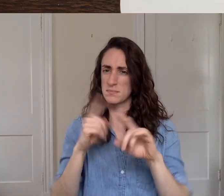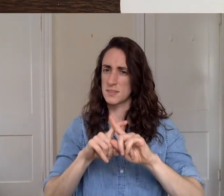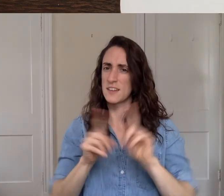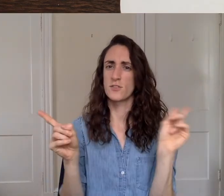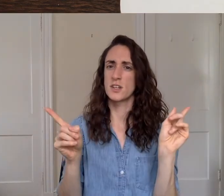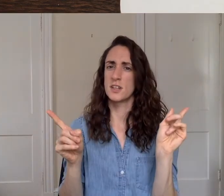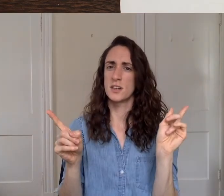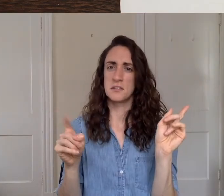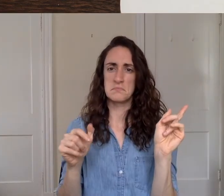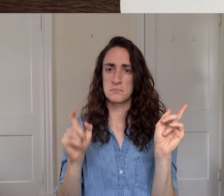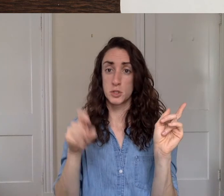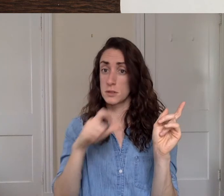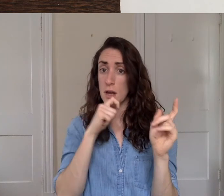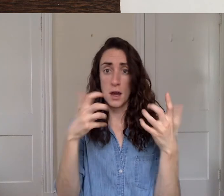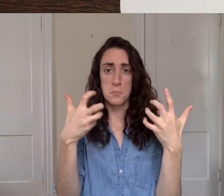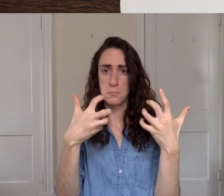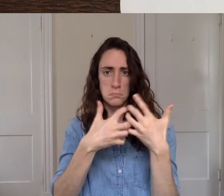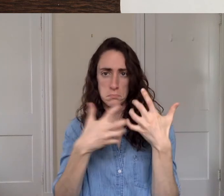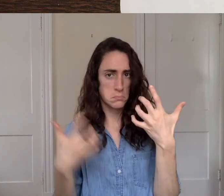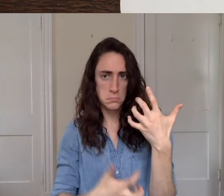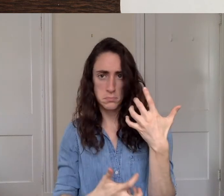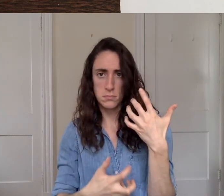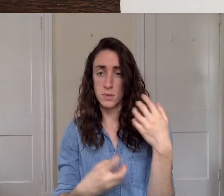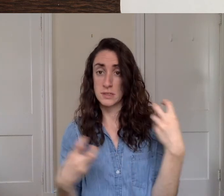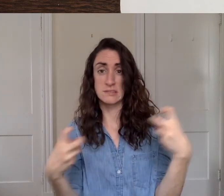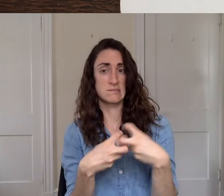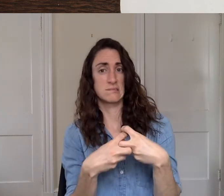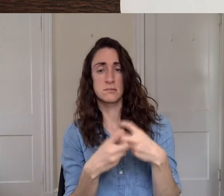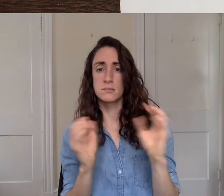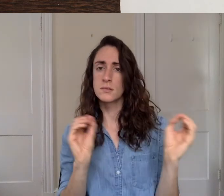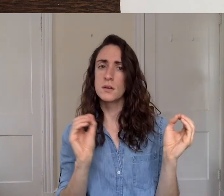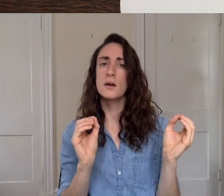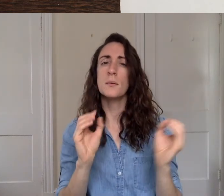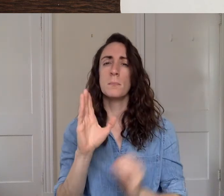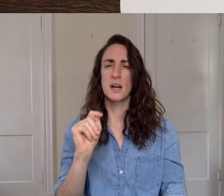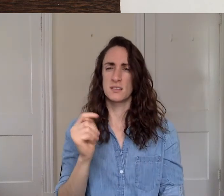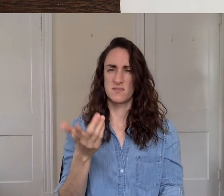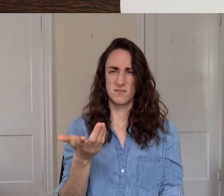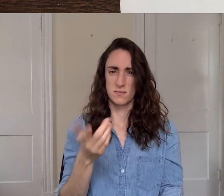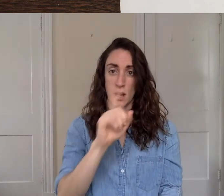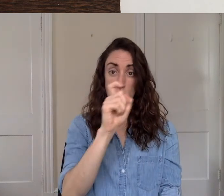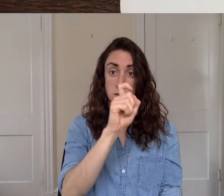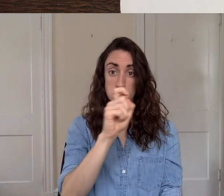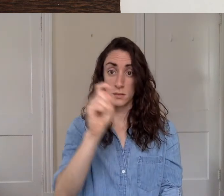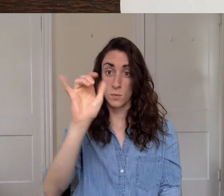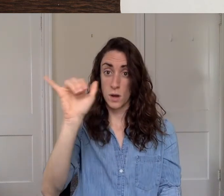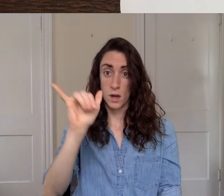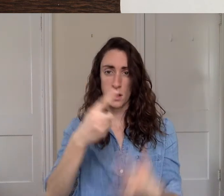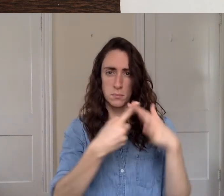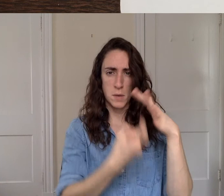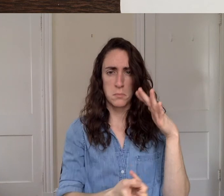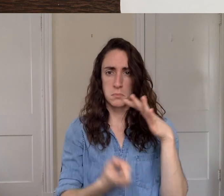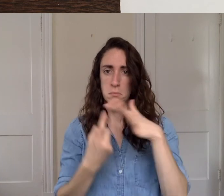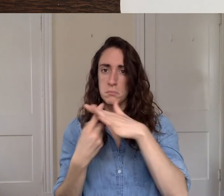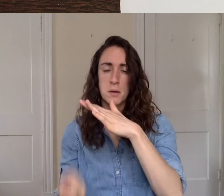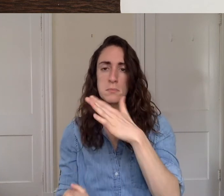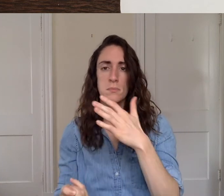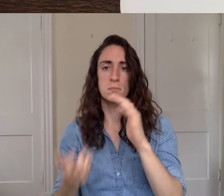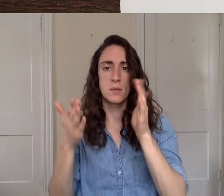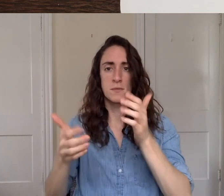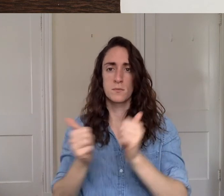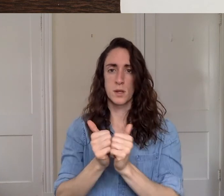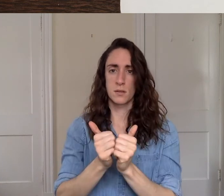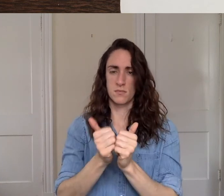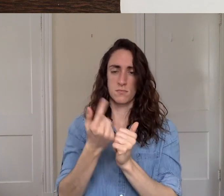So here we've got another kind of interesting answer. It's different. This is not a false statement, it's true. 0 equals